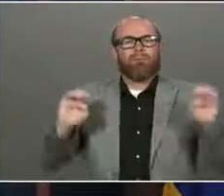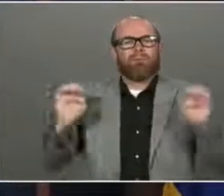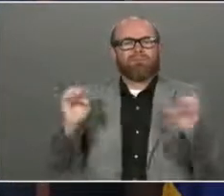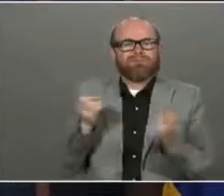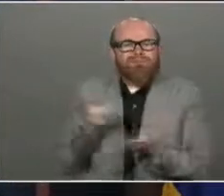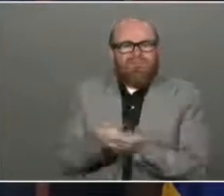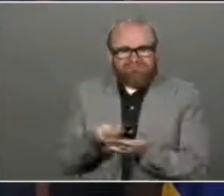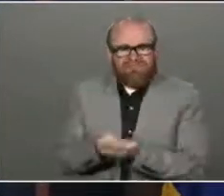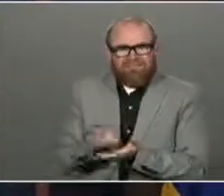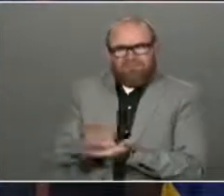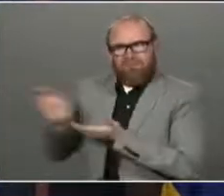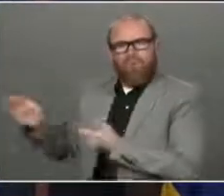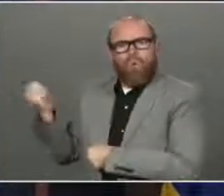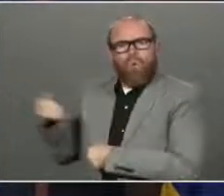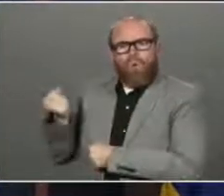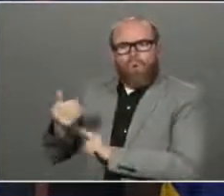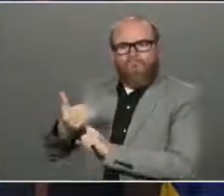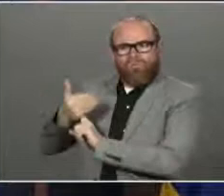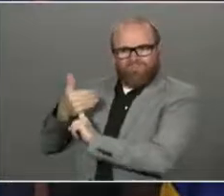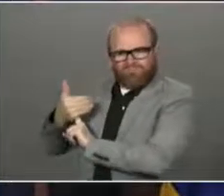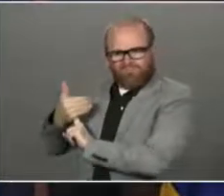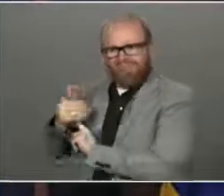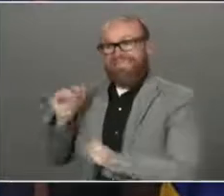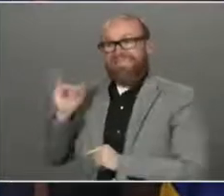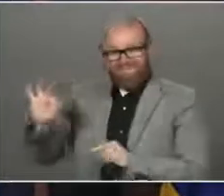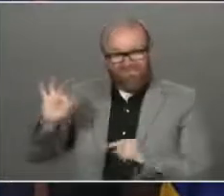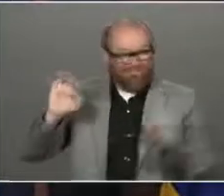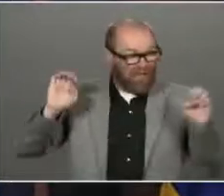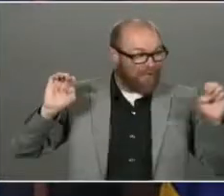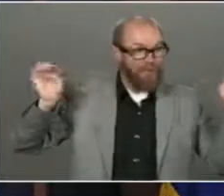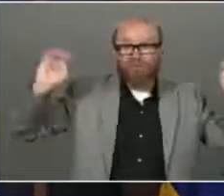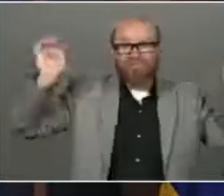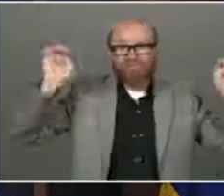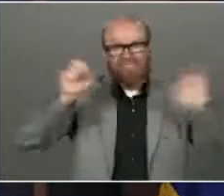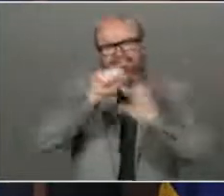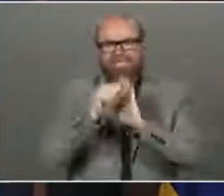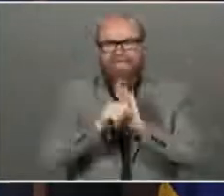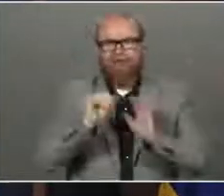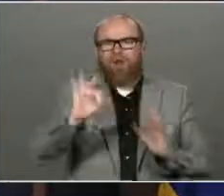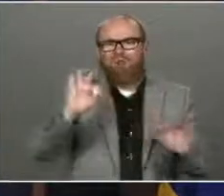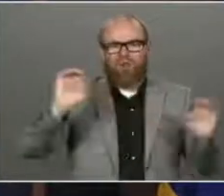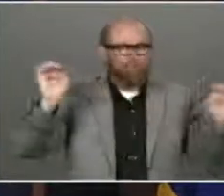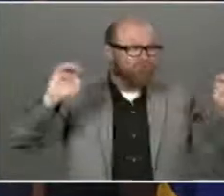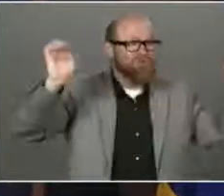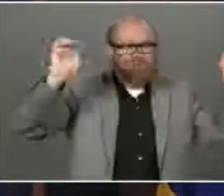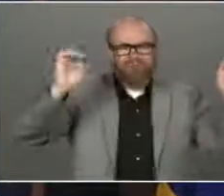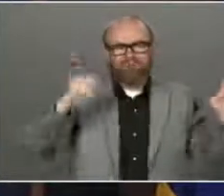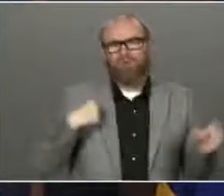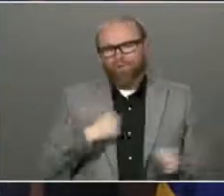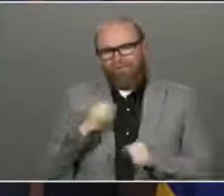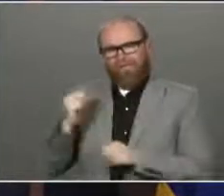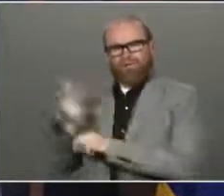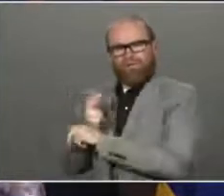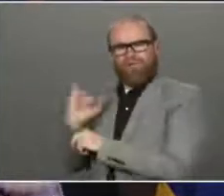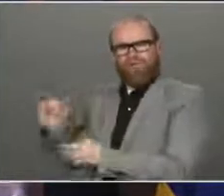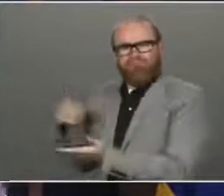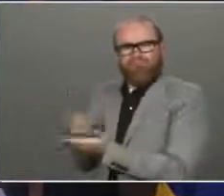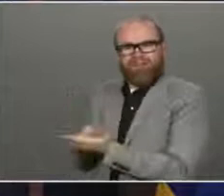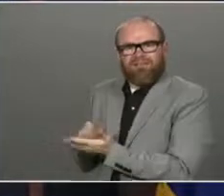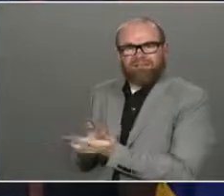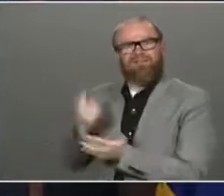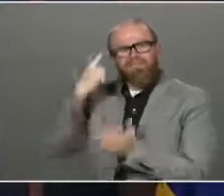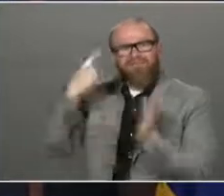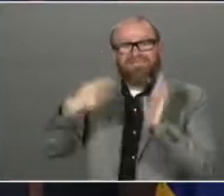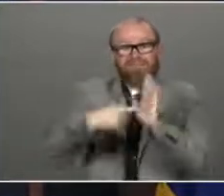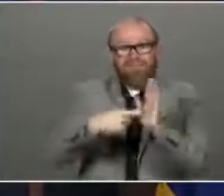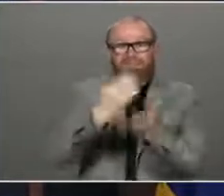legislature sets aside. We can use those in extreme cases. So if there are communities that start to struggle with drinking water,